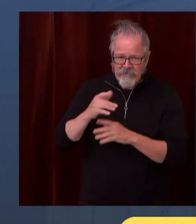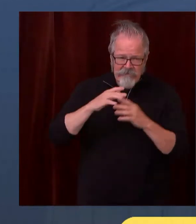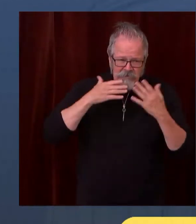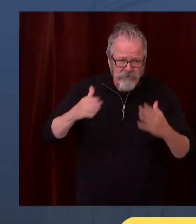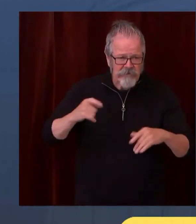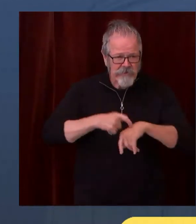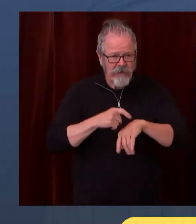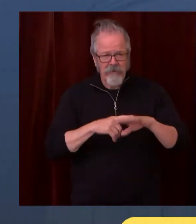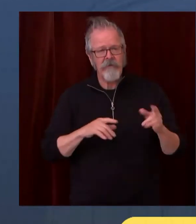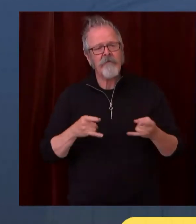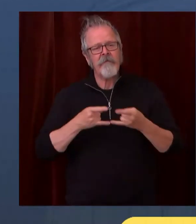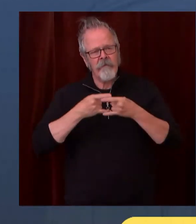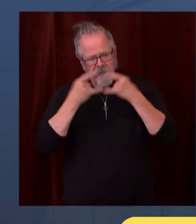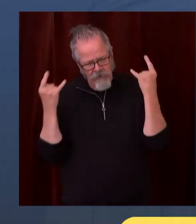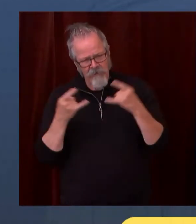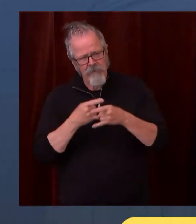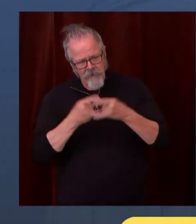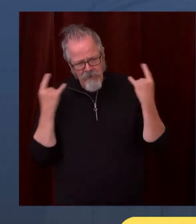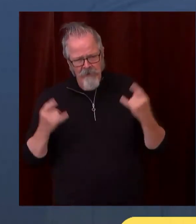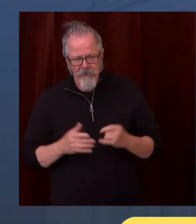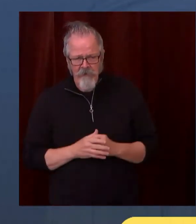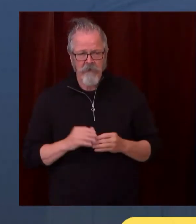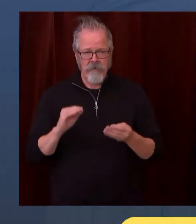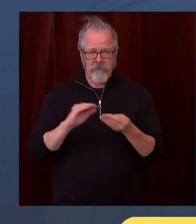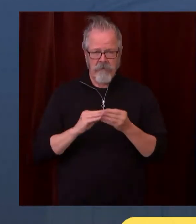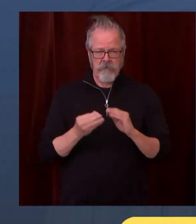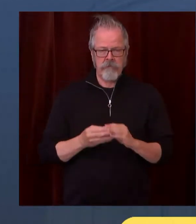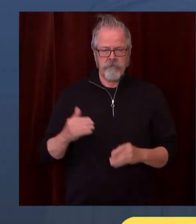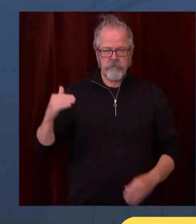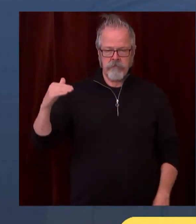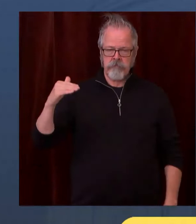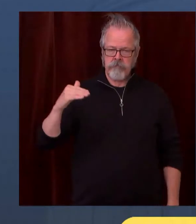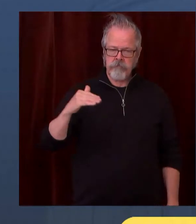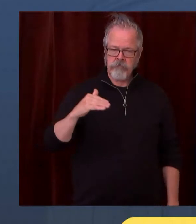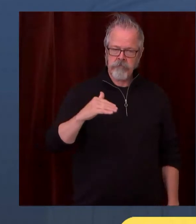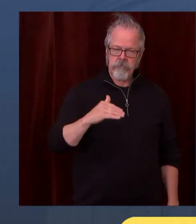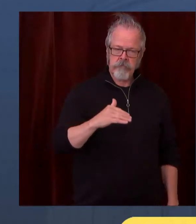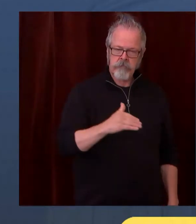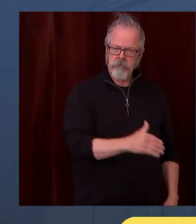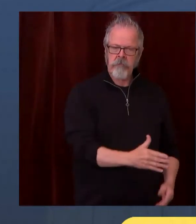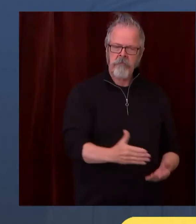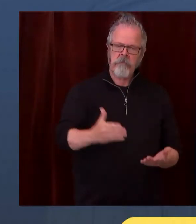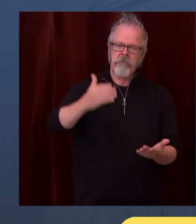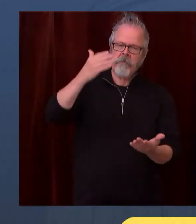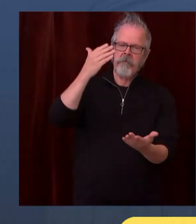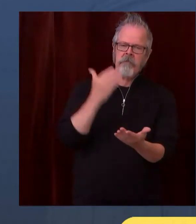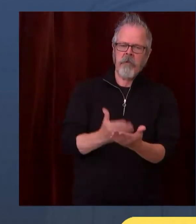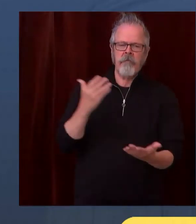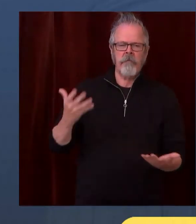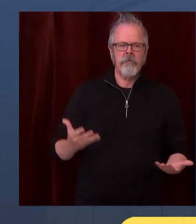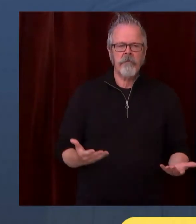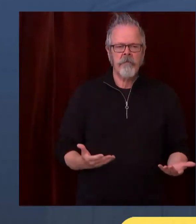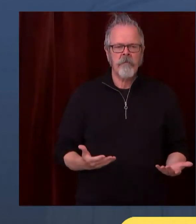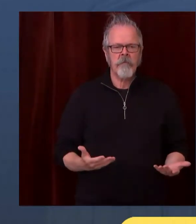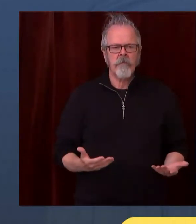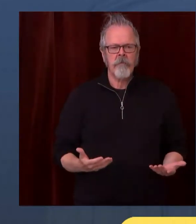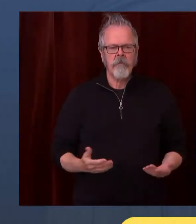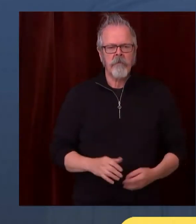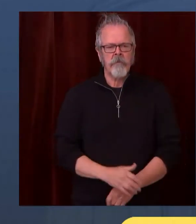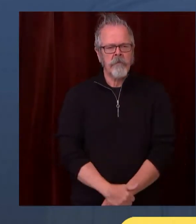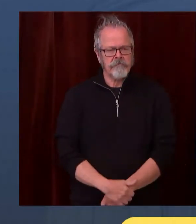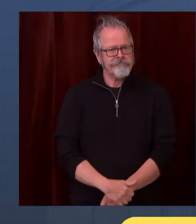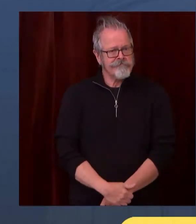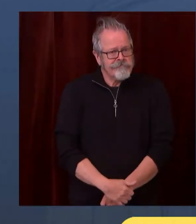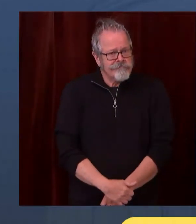decreased. So our epidemiologists have tried to figure out if there's another thing to ascribe that decrease to other